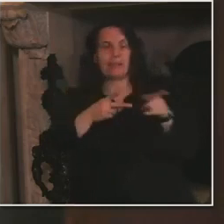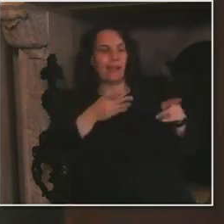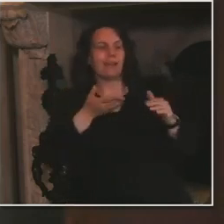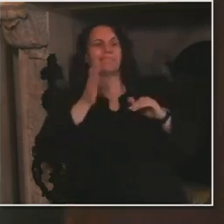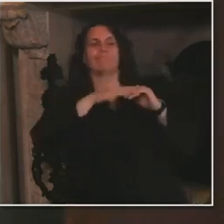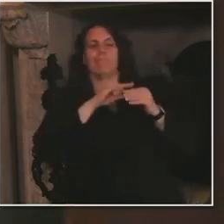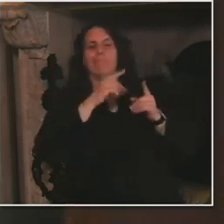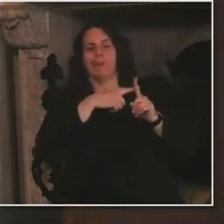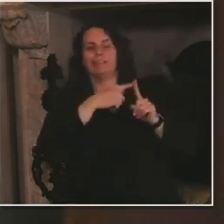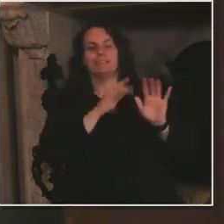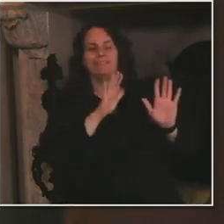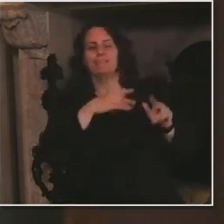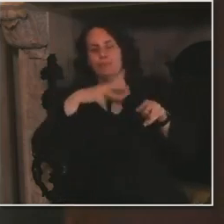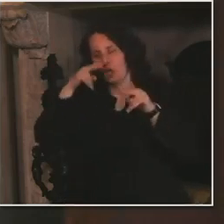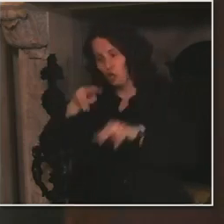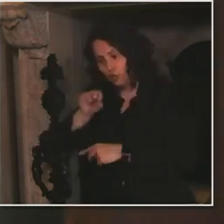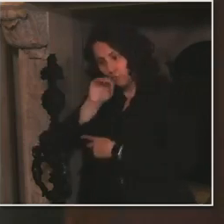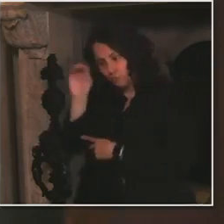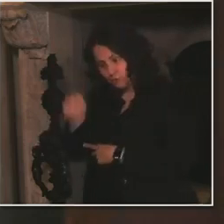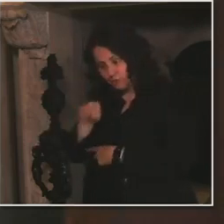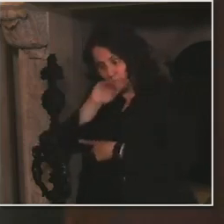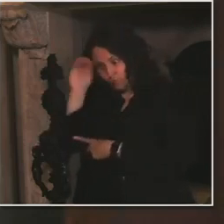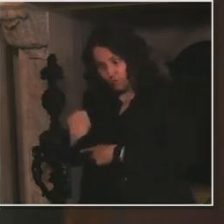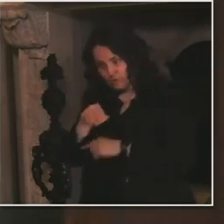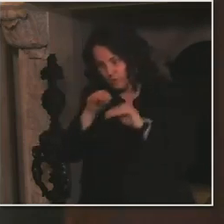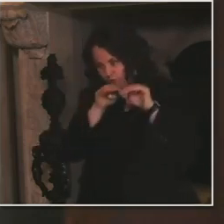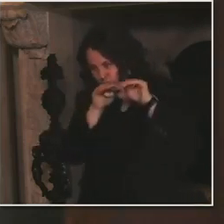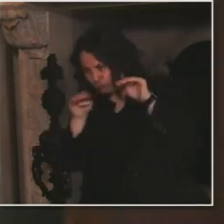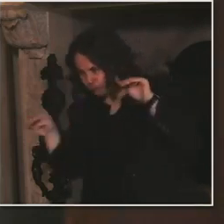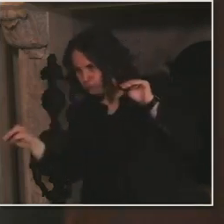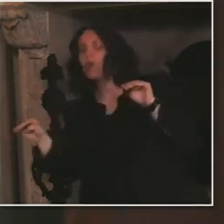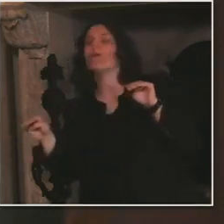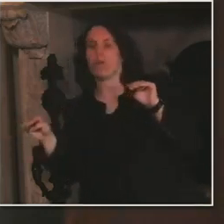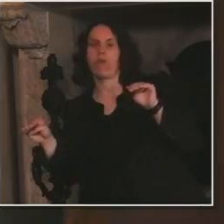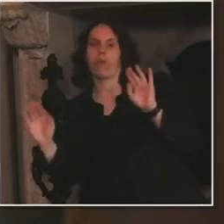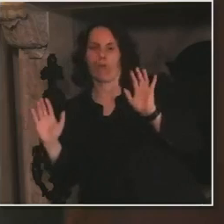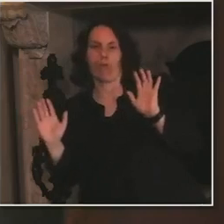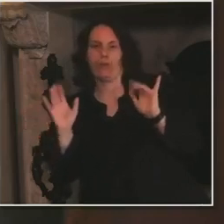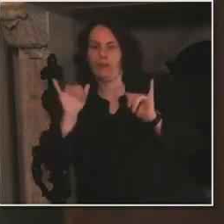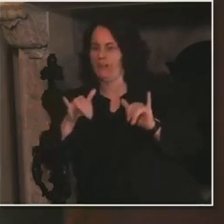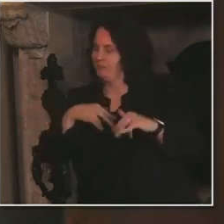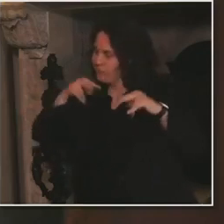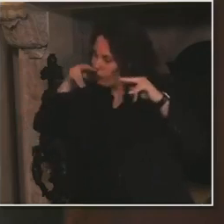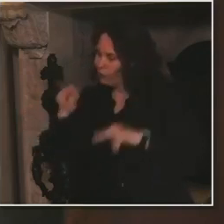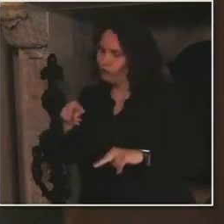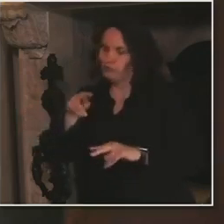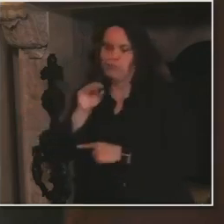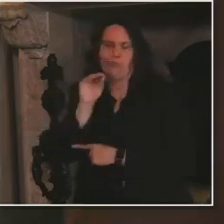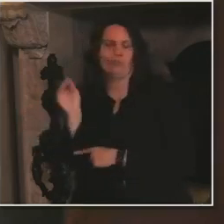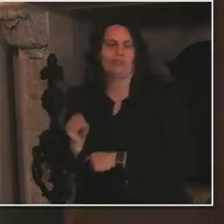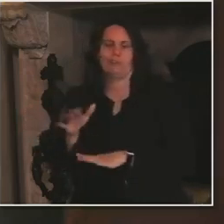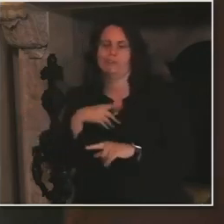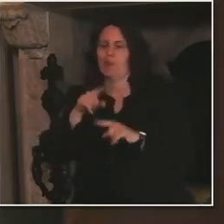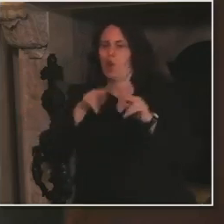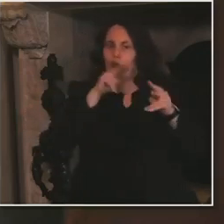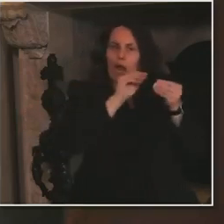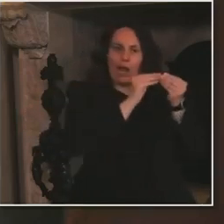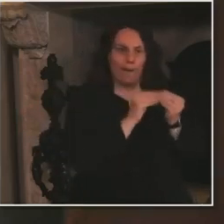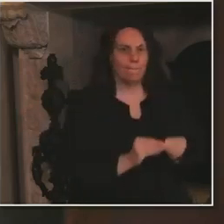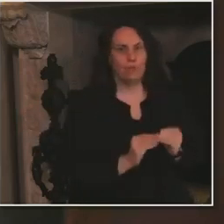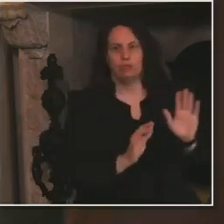sensitive to fluctuations in daily ups and downs. And so we tried to, consistent with the federal